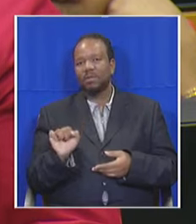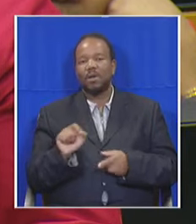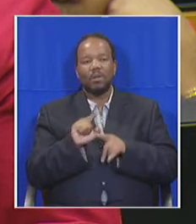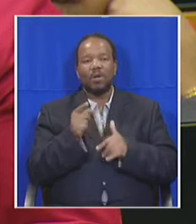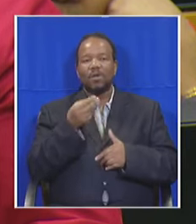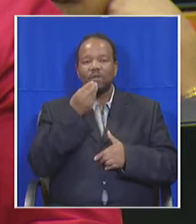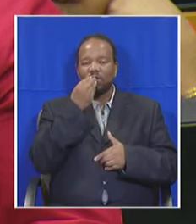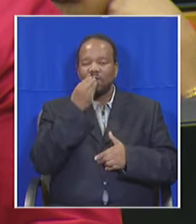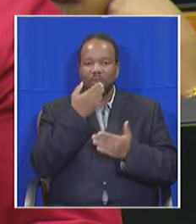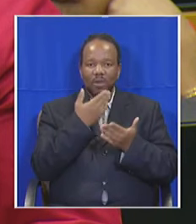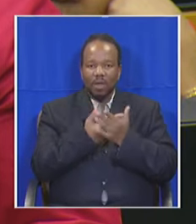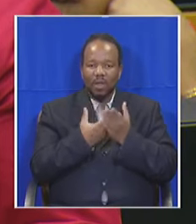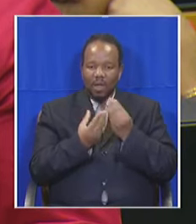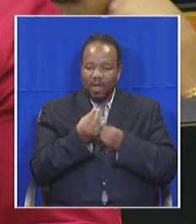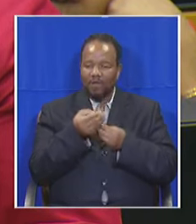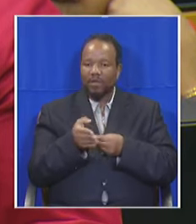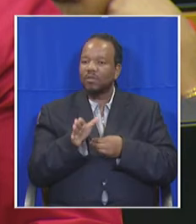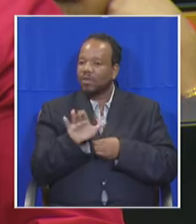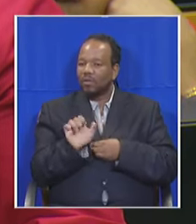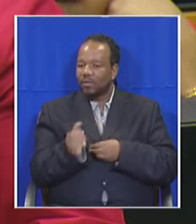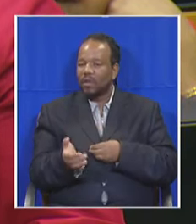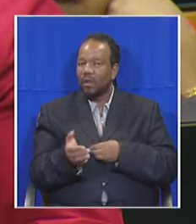very capable and are currently producing,